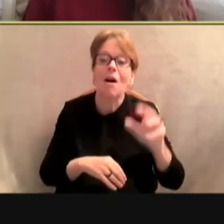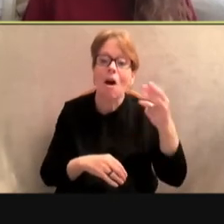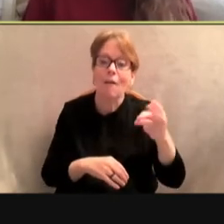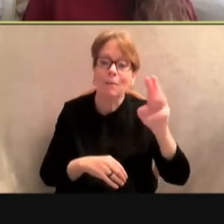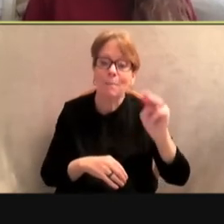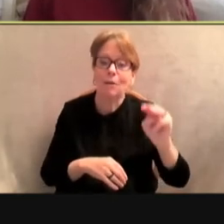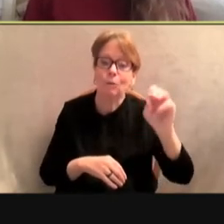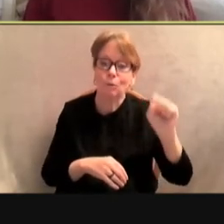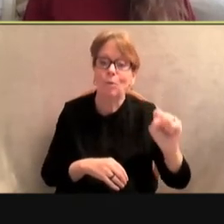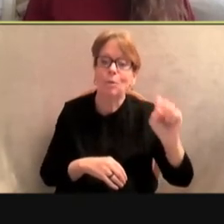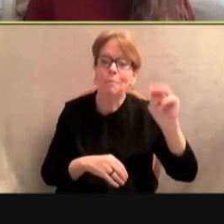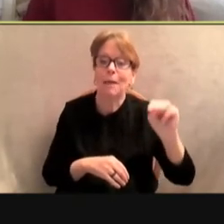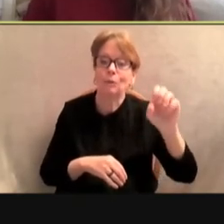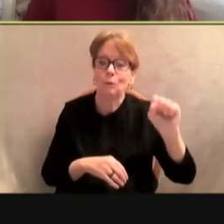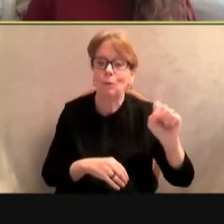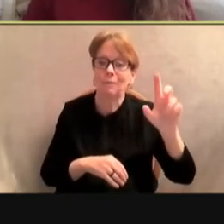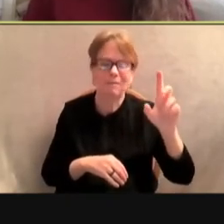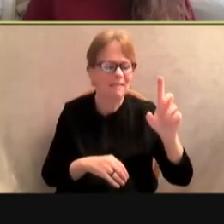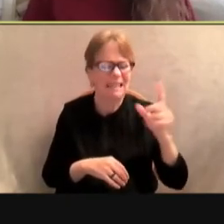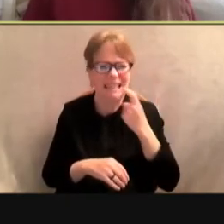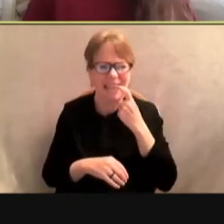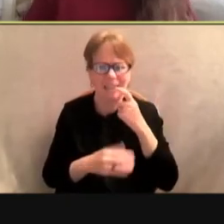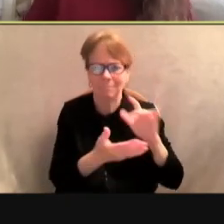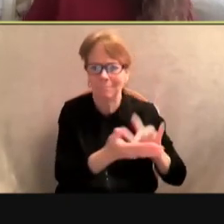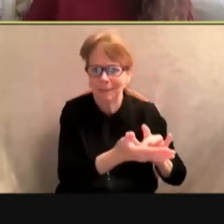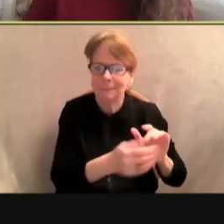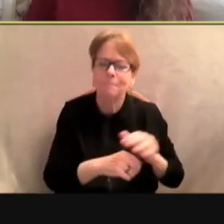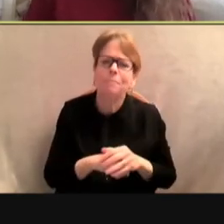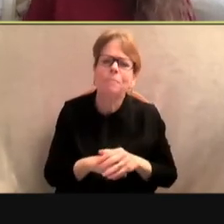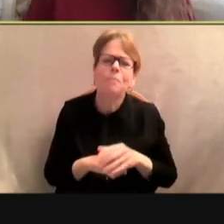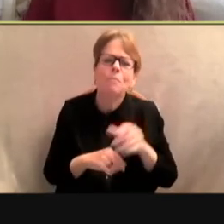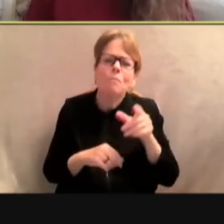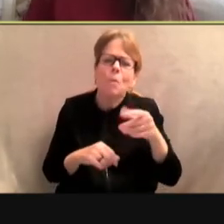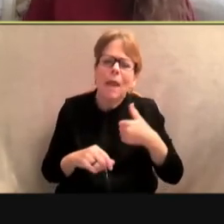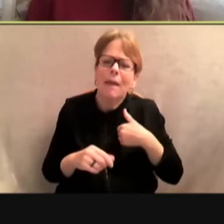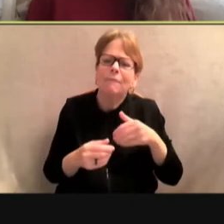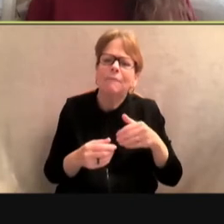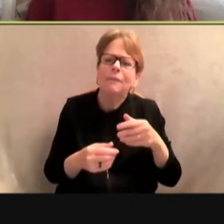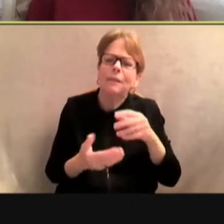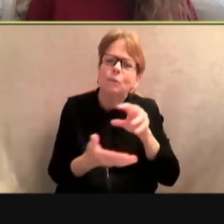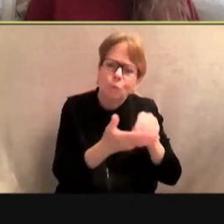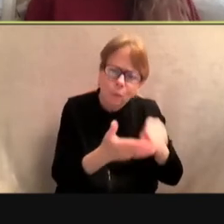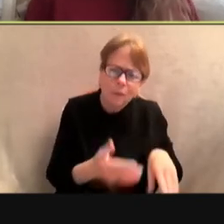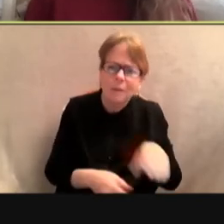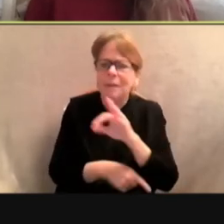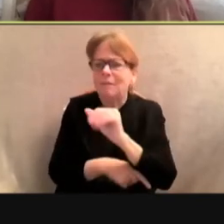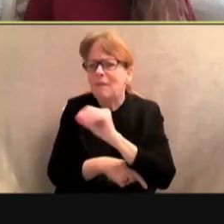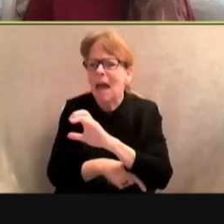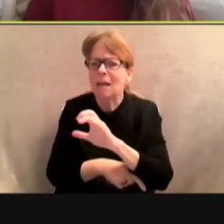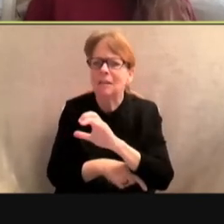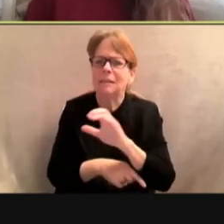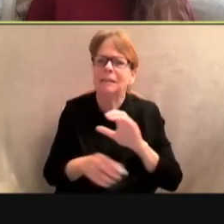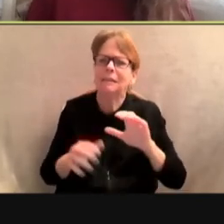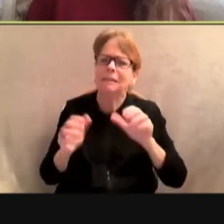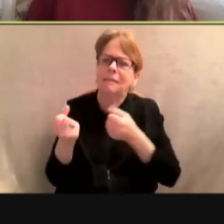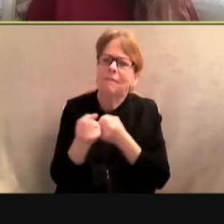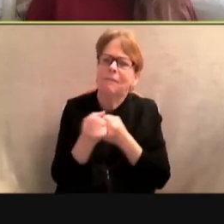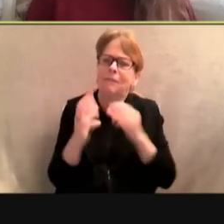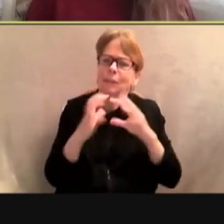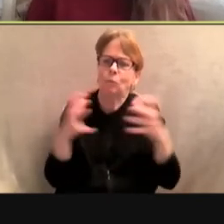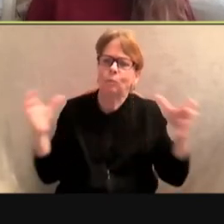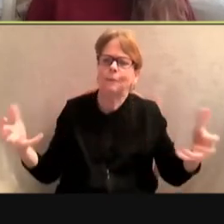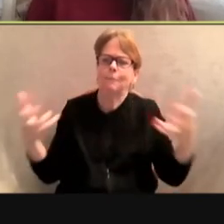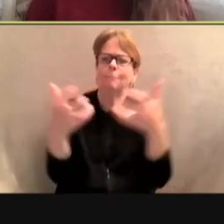So now that you have this introduction to the two student and faculty advocacy groups making waves on our campus right now, I am excited